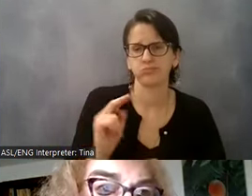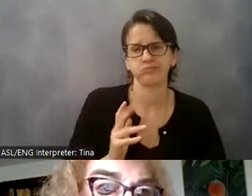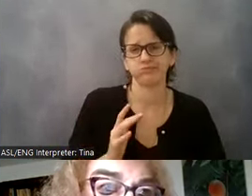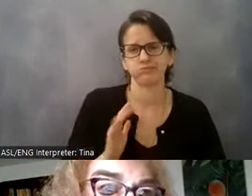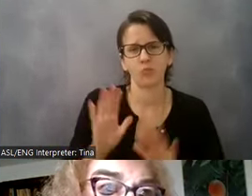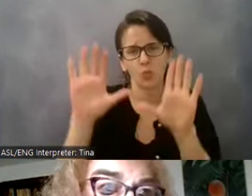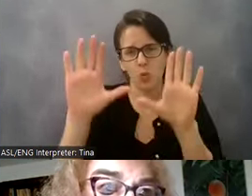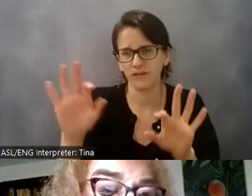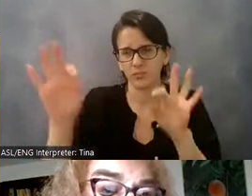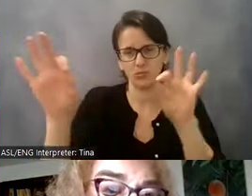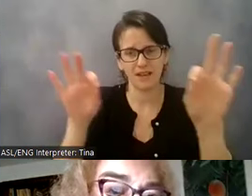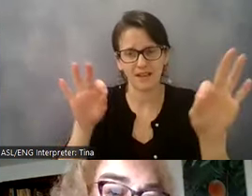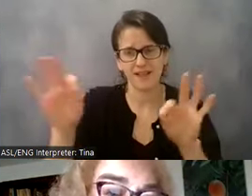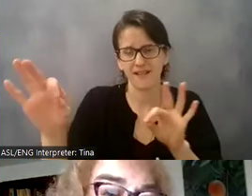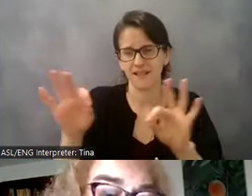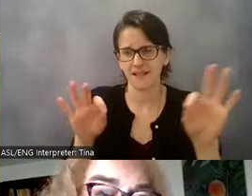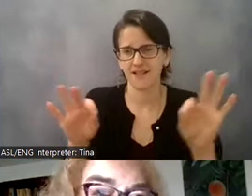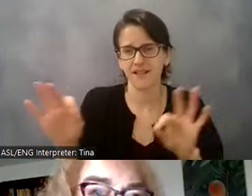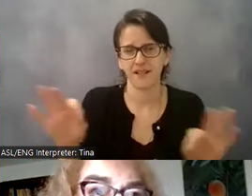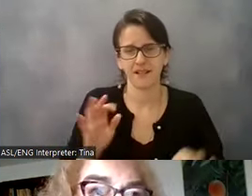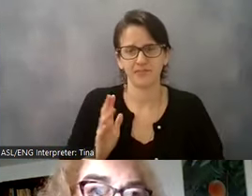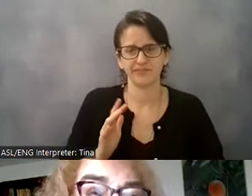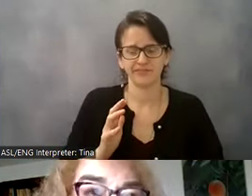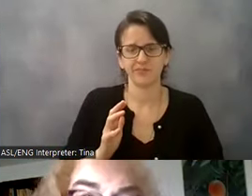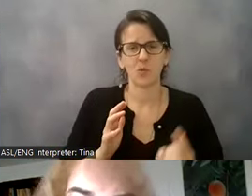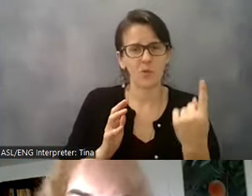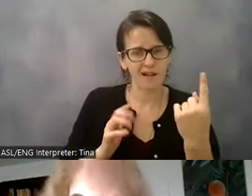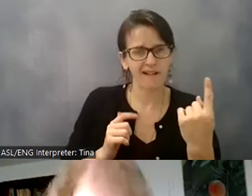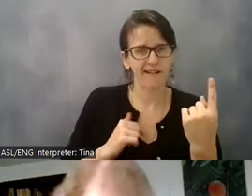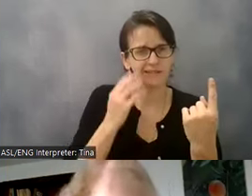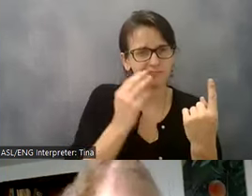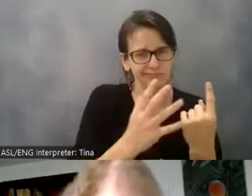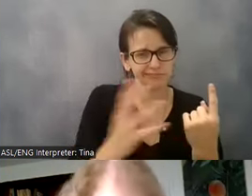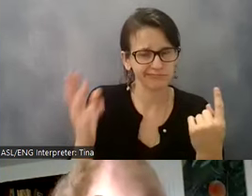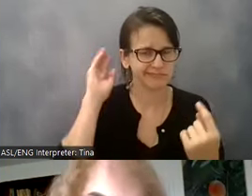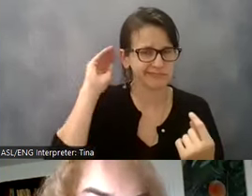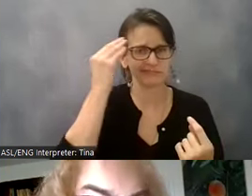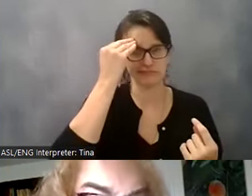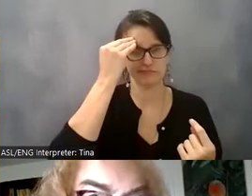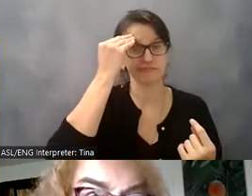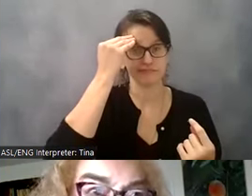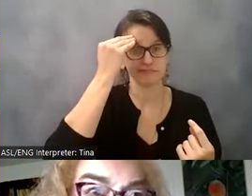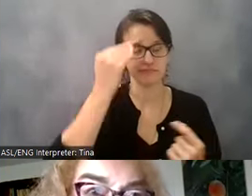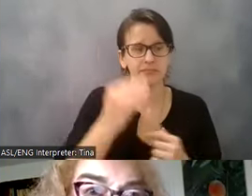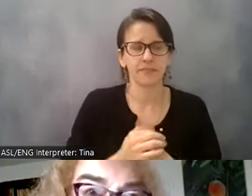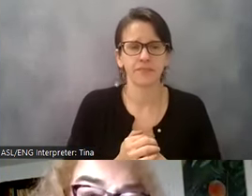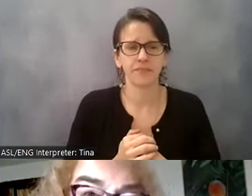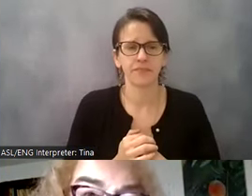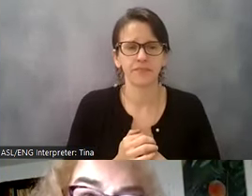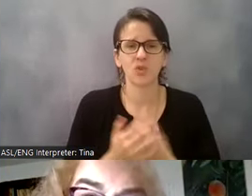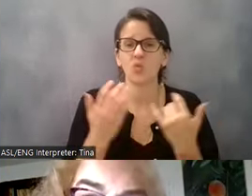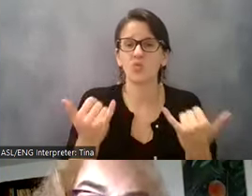terrific presentation. But there's something that we need to keep in mind. We're in a